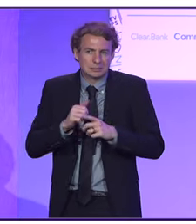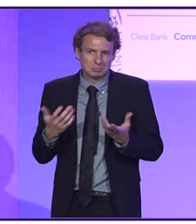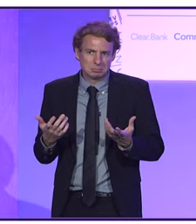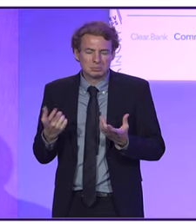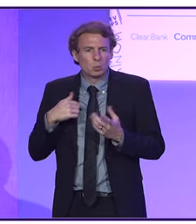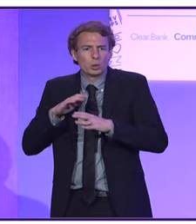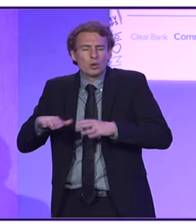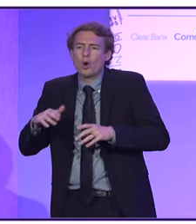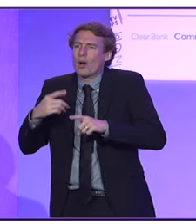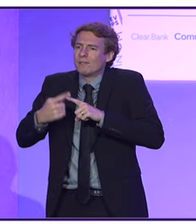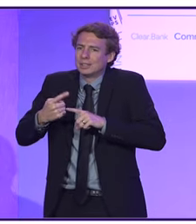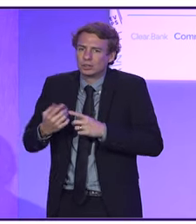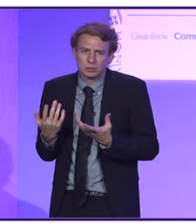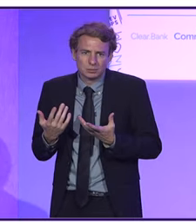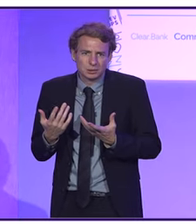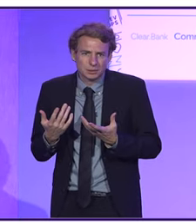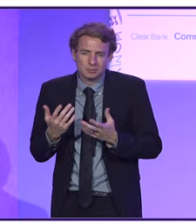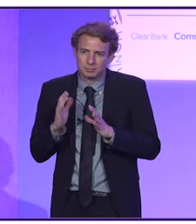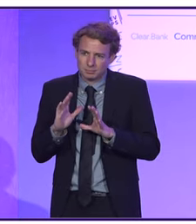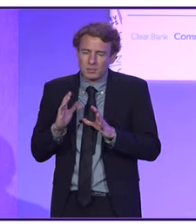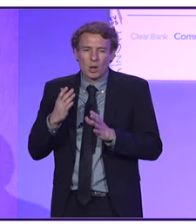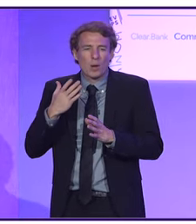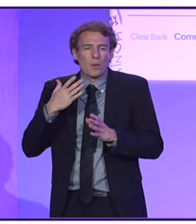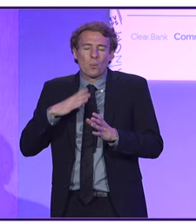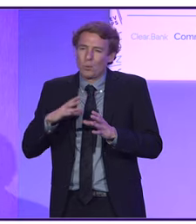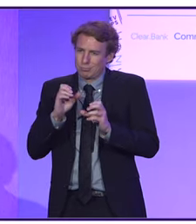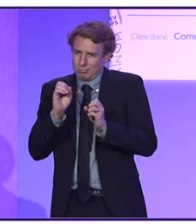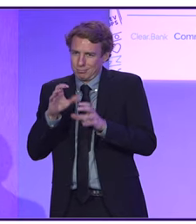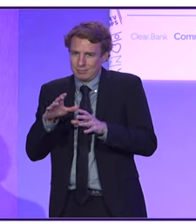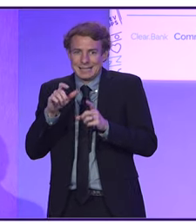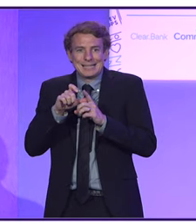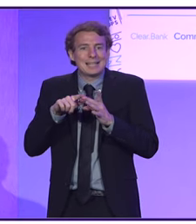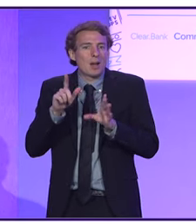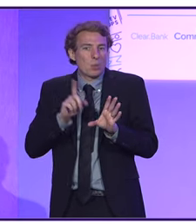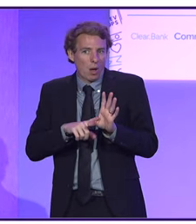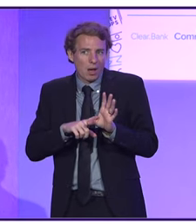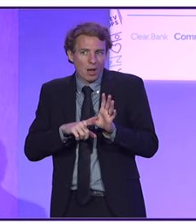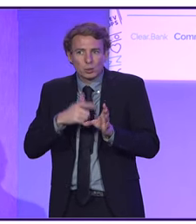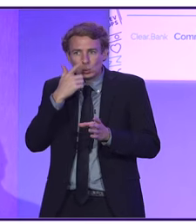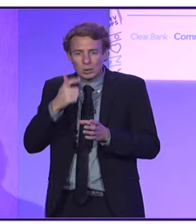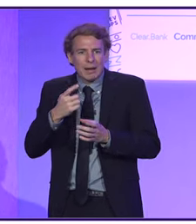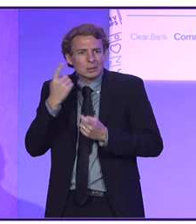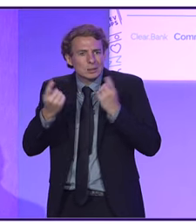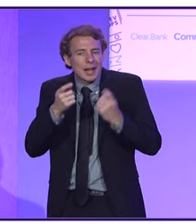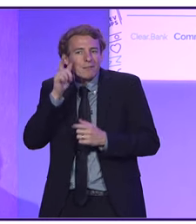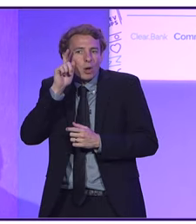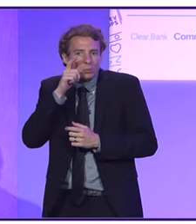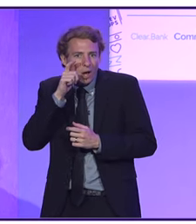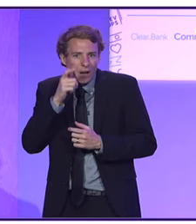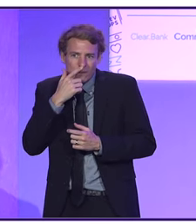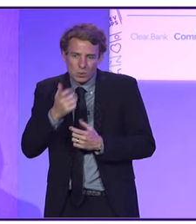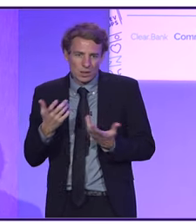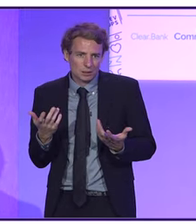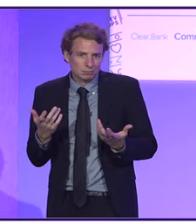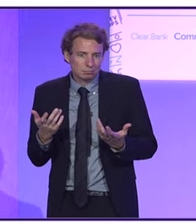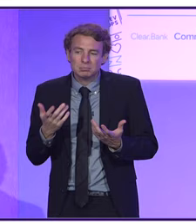got. So I'm going to break in now into some of the DIY observability steps. And the idea here is if you've kind of built your own